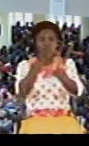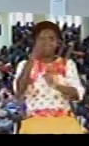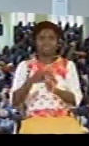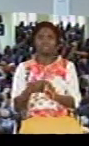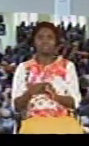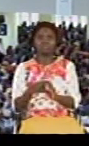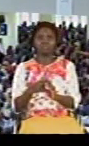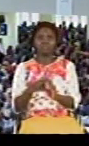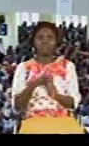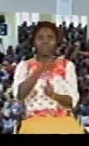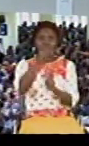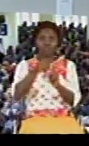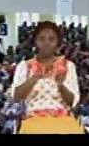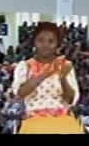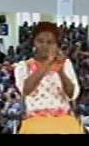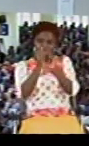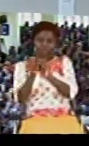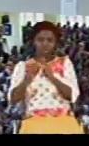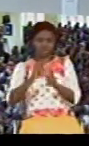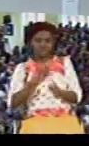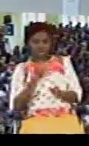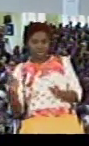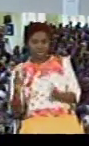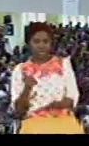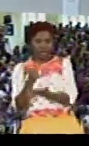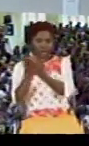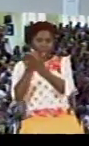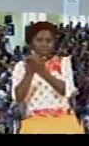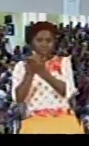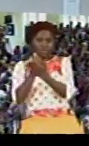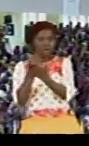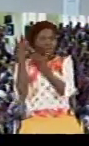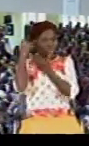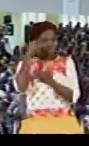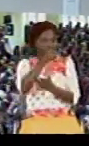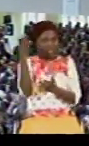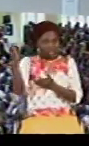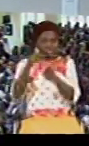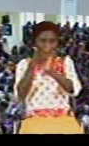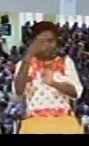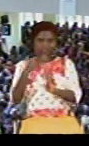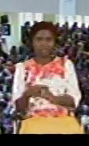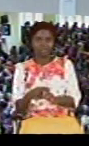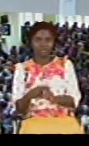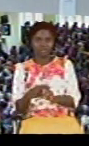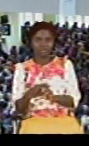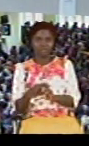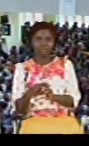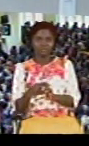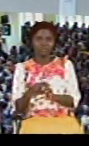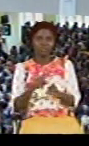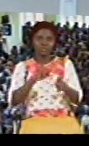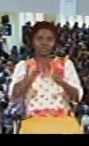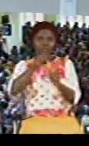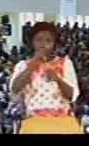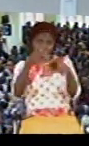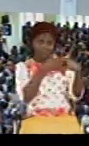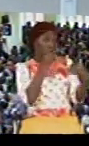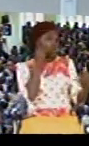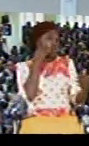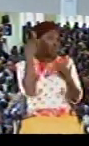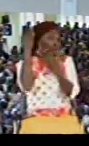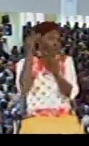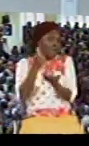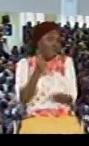there. You go back home, help is waiting for you there. Somebody, they will be